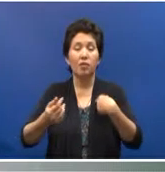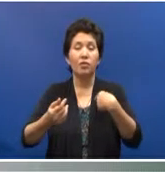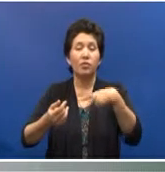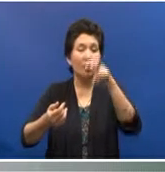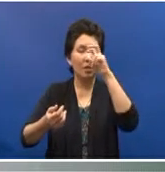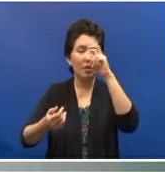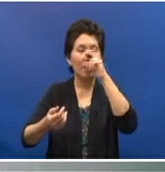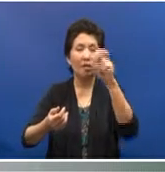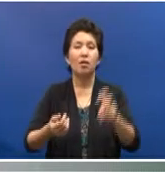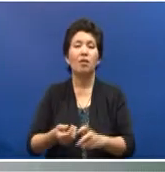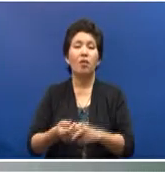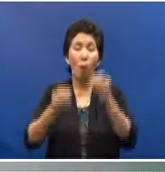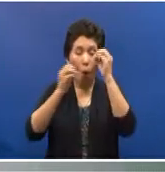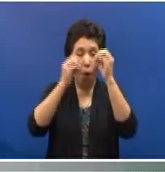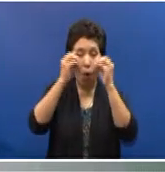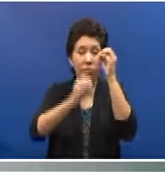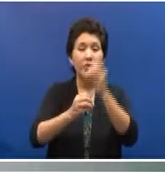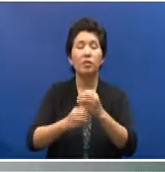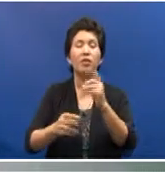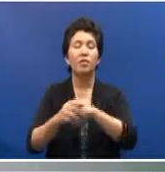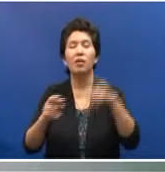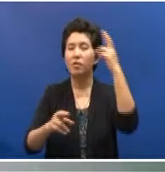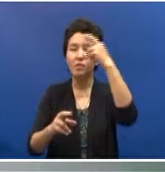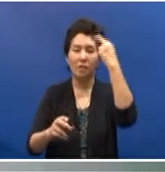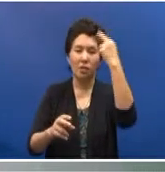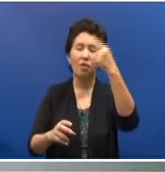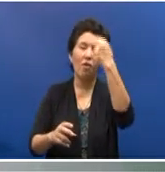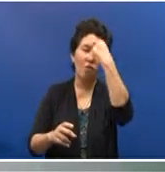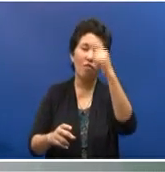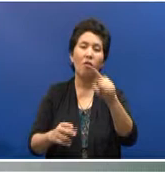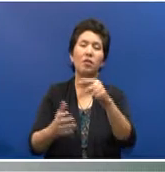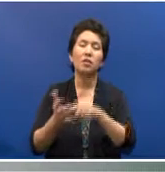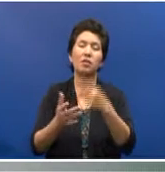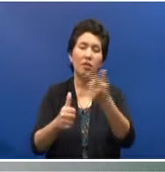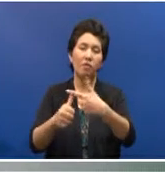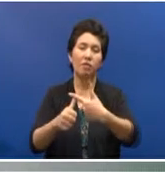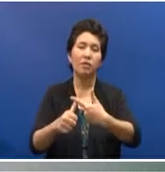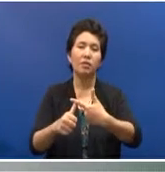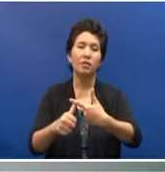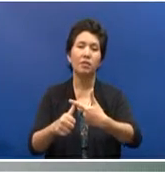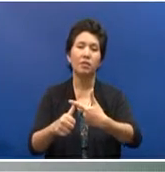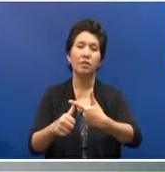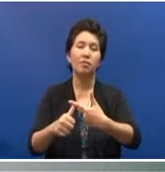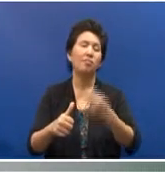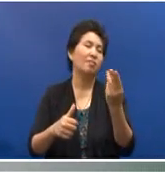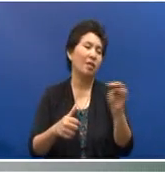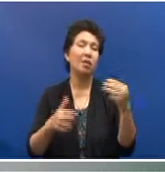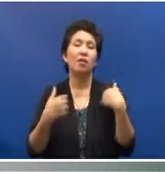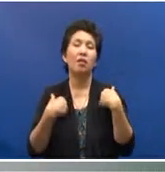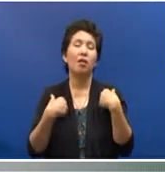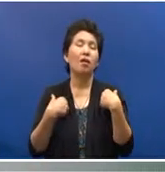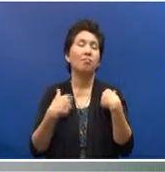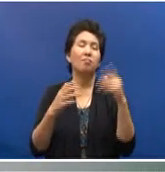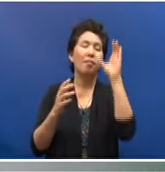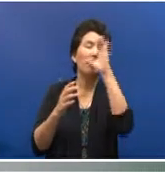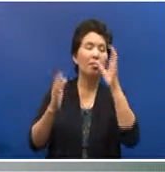modern societies. The reasons for this, the first one, because they are the hunters. So the hunters